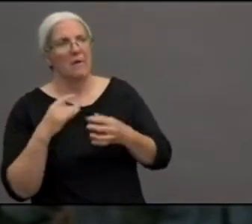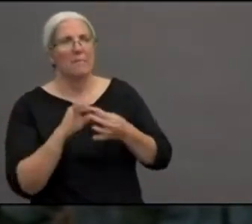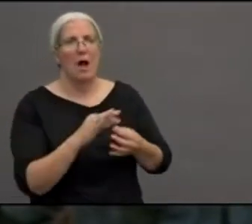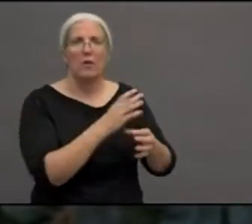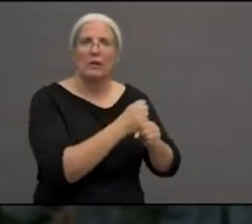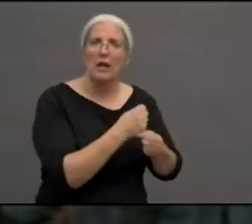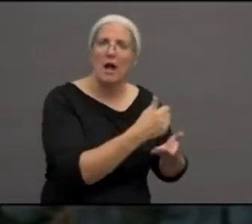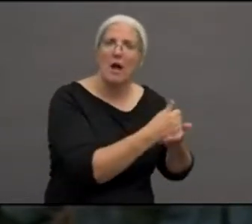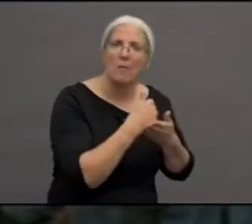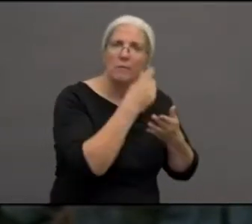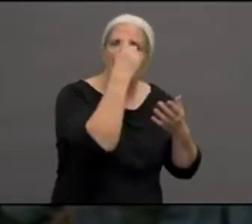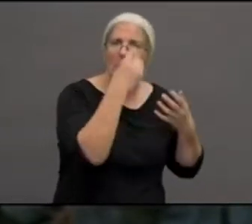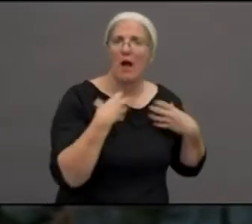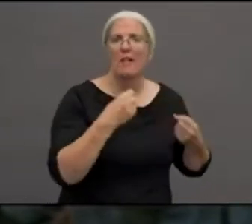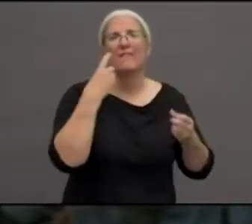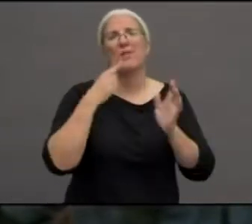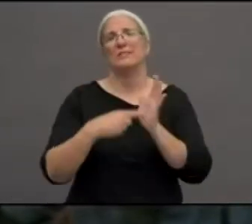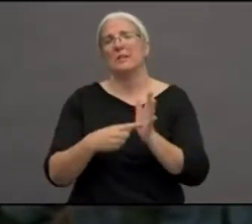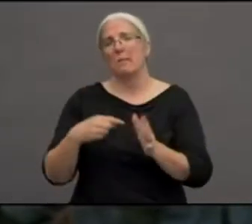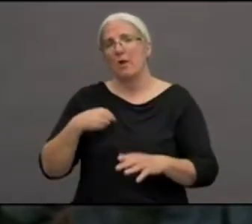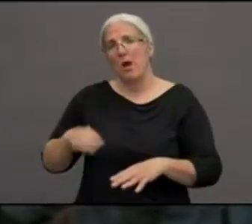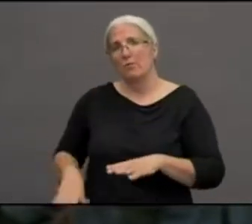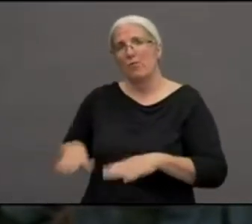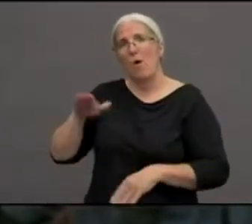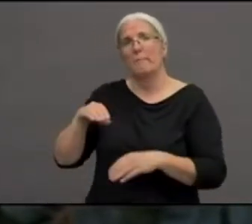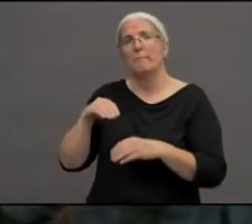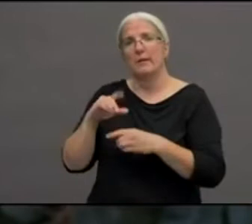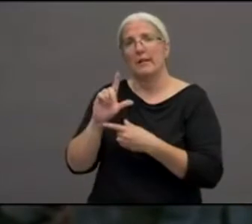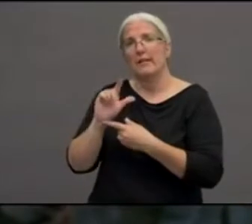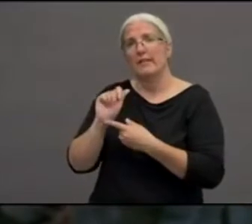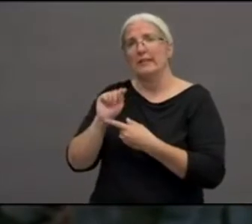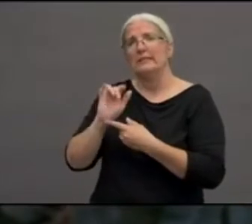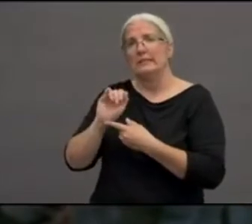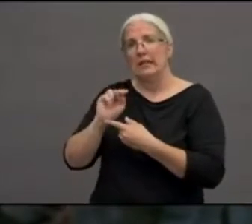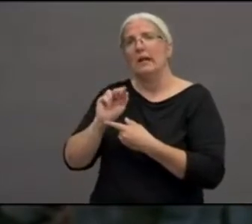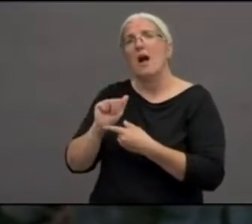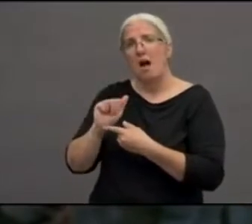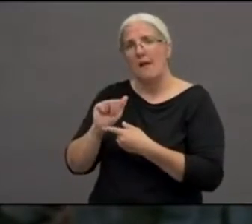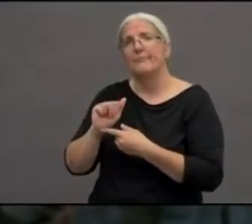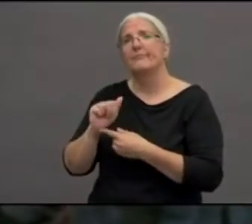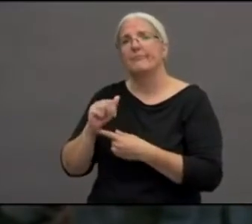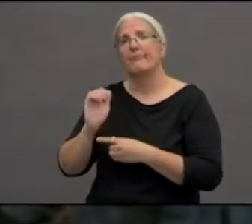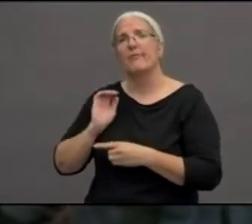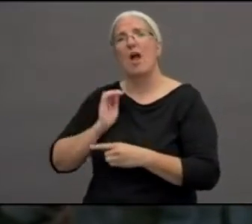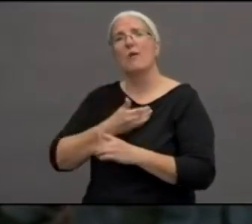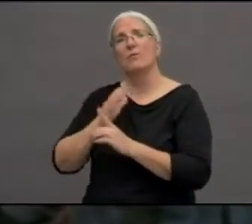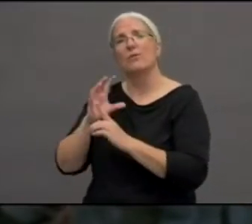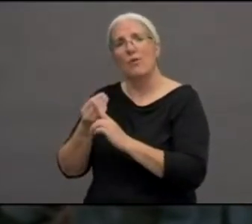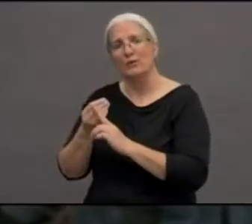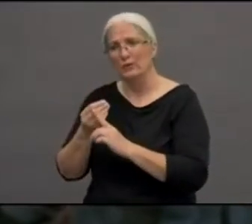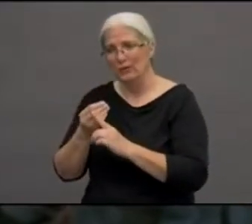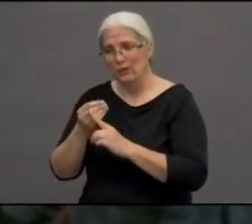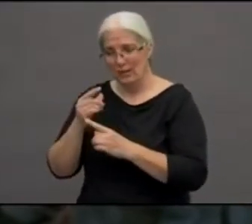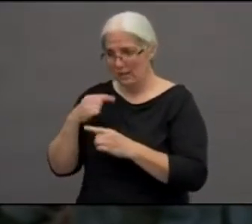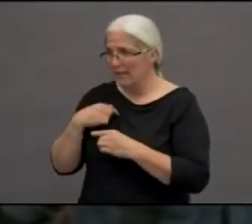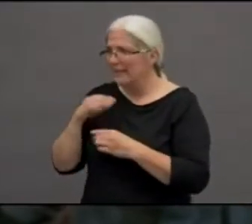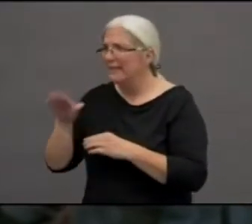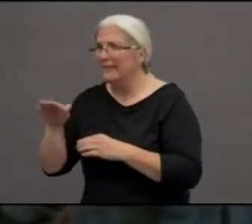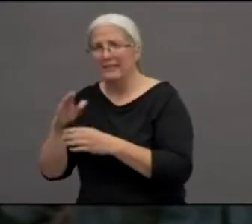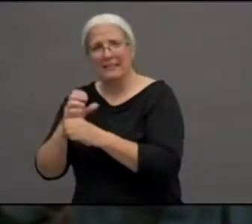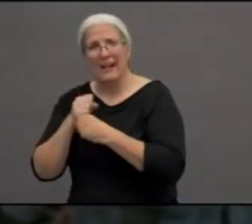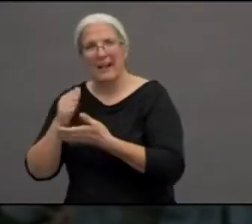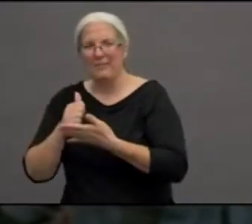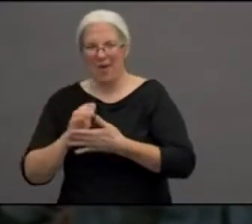up as a Latina, you know, when we talked about seeking therapy, it was talked about